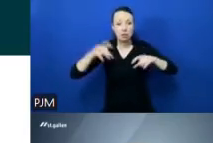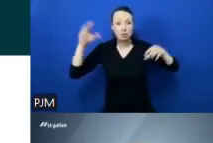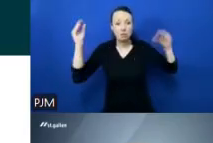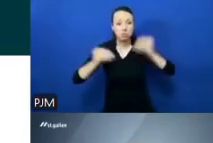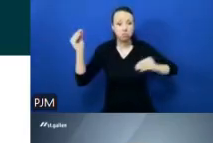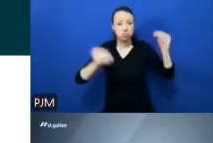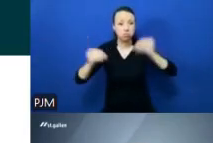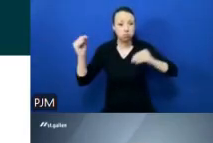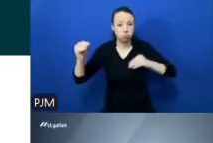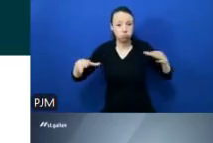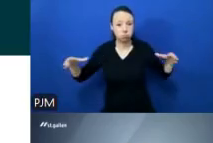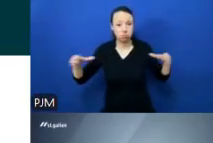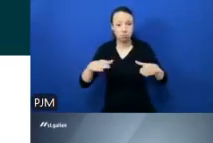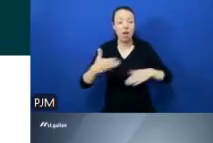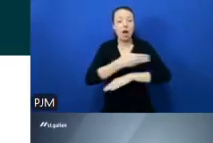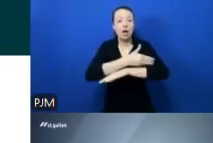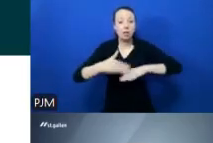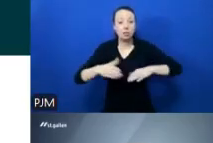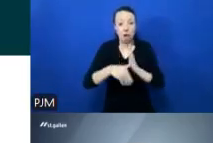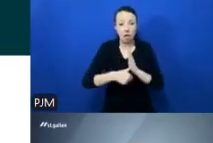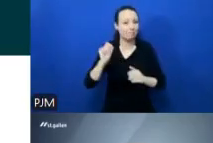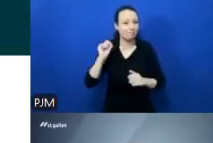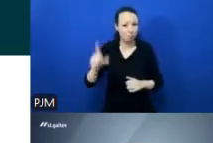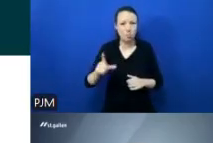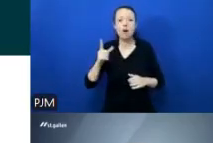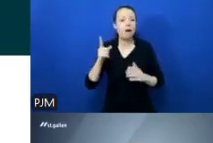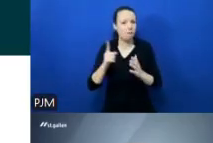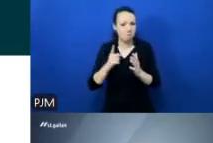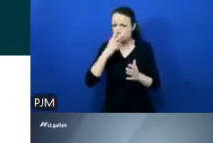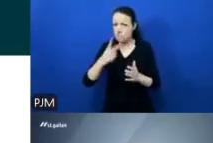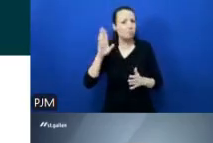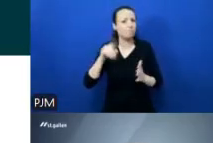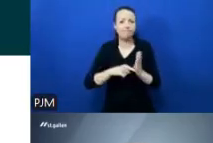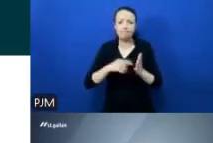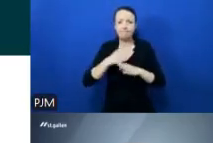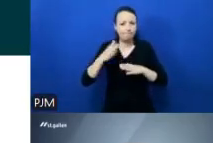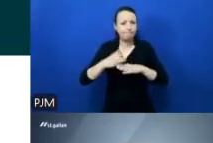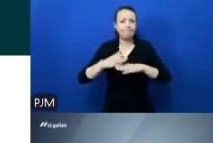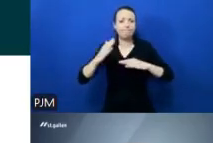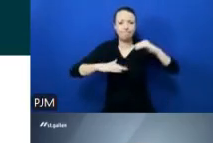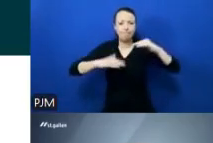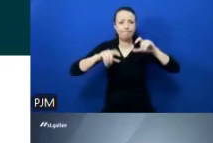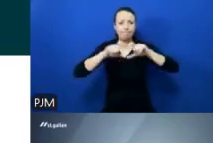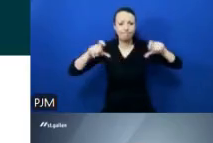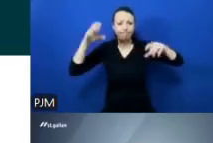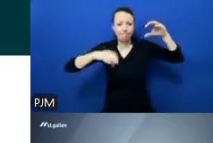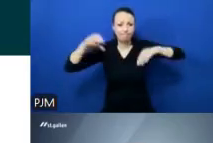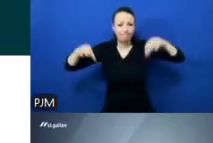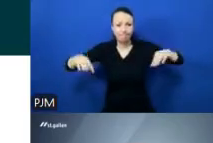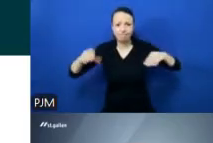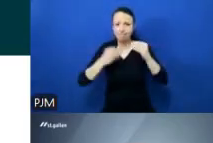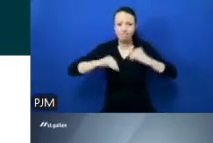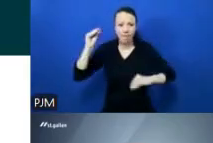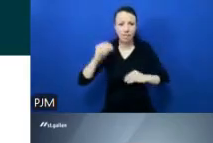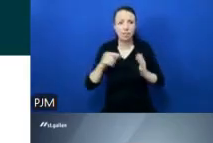dense. Within the same limits, we have more buildings, and this is a very dangerous